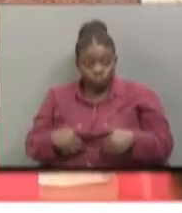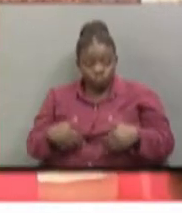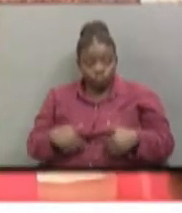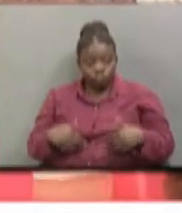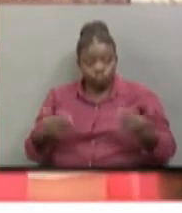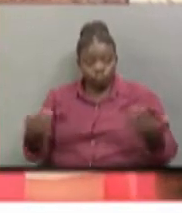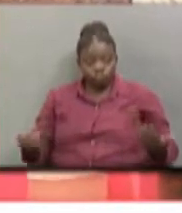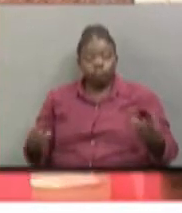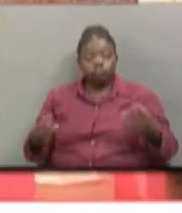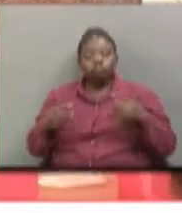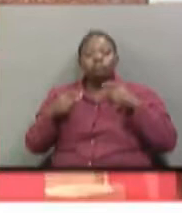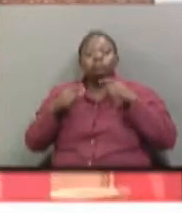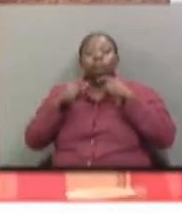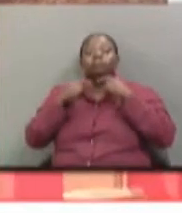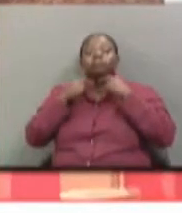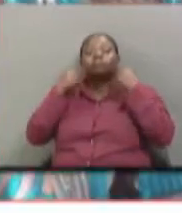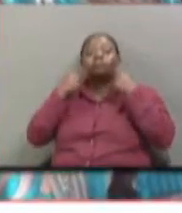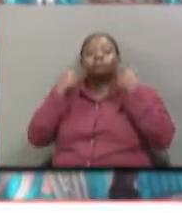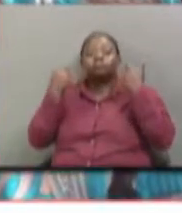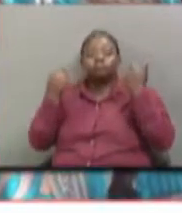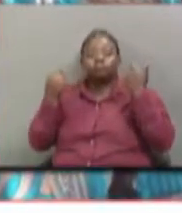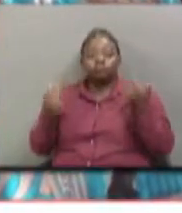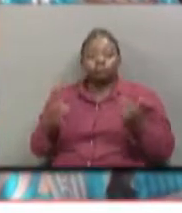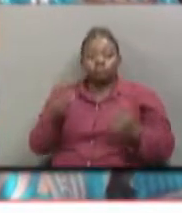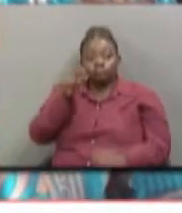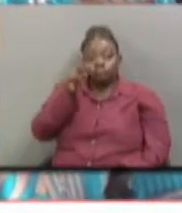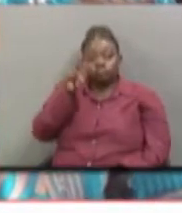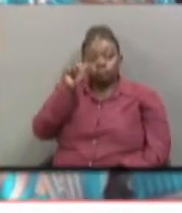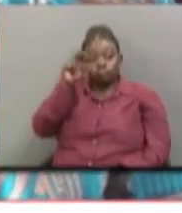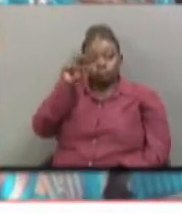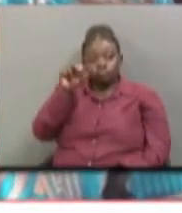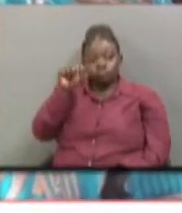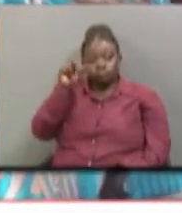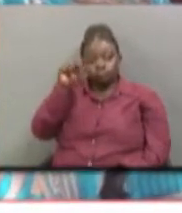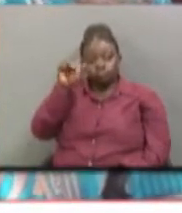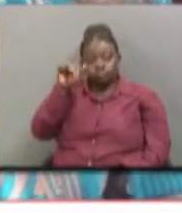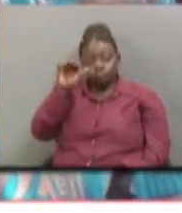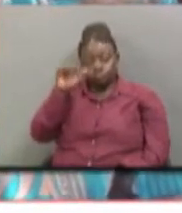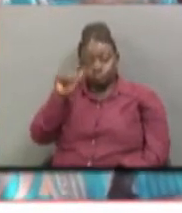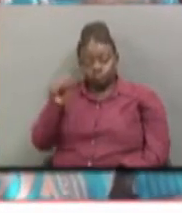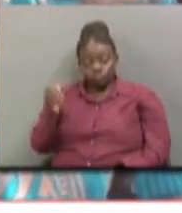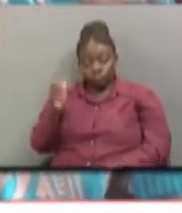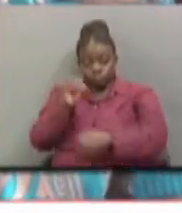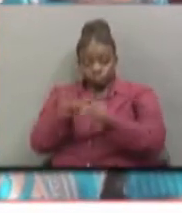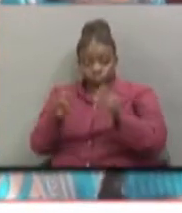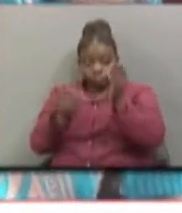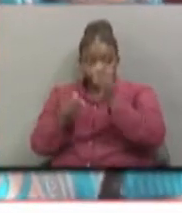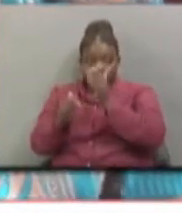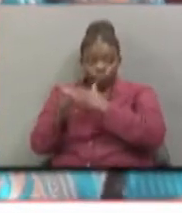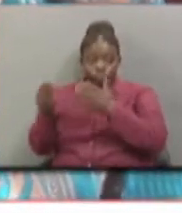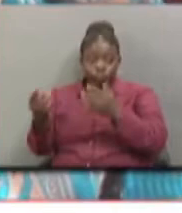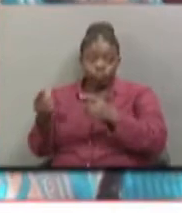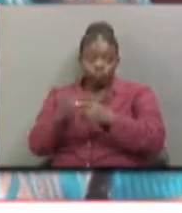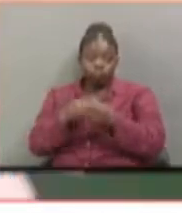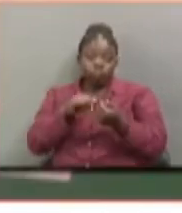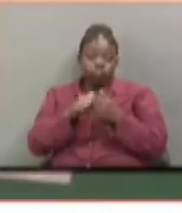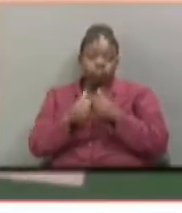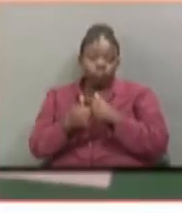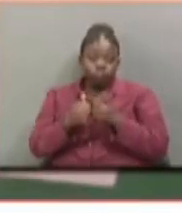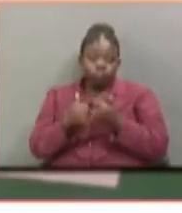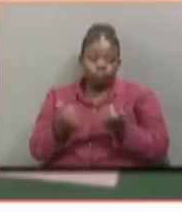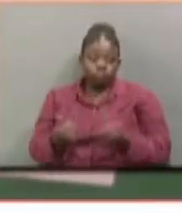Ati Reverend Frederick Lubega omusumba w'obusumba bw'e Kanyinya akubiriza abantu okuweereza Katonda ng'oggyeeko okusoomoozebwa kubayitamu.